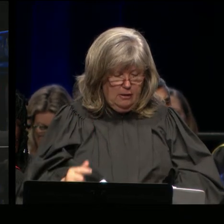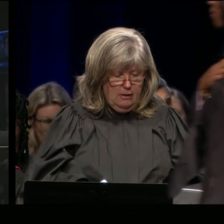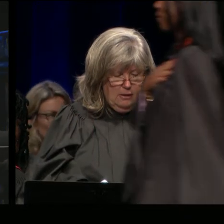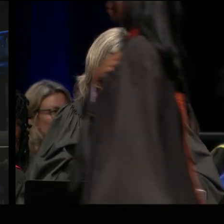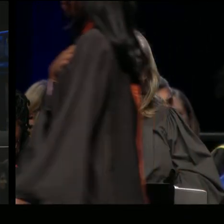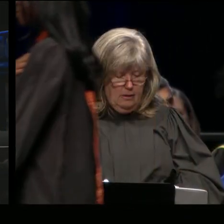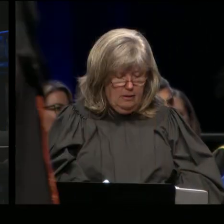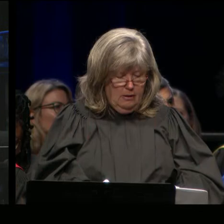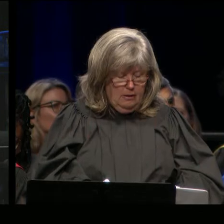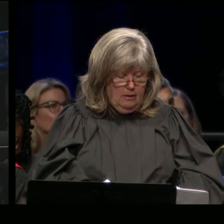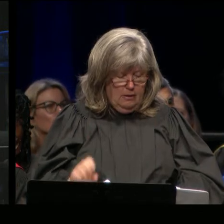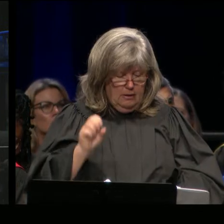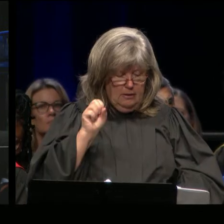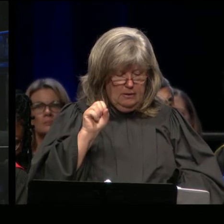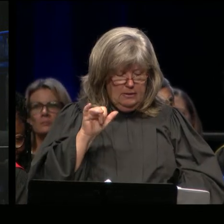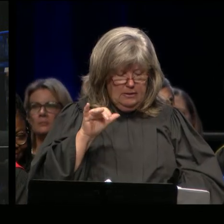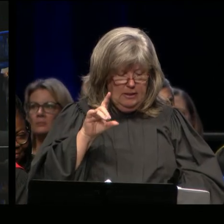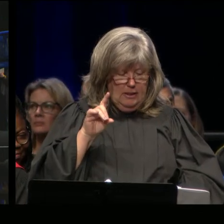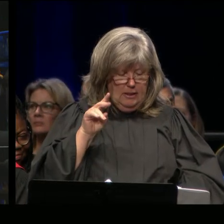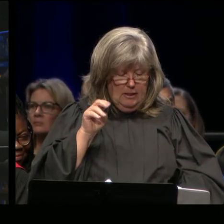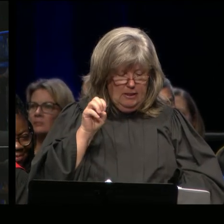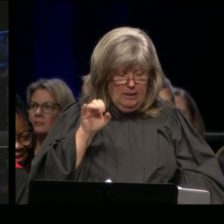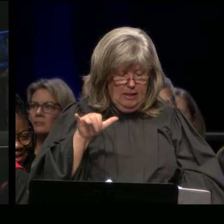Sydney Anele.